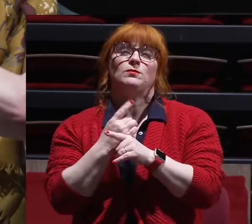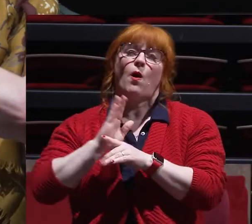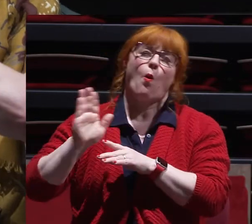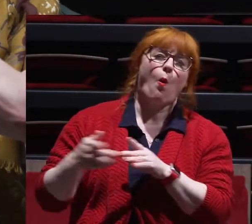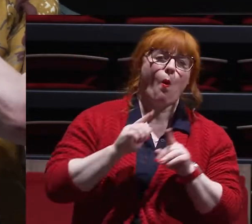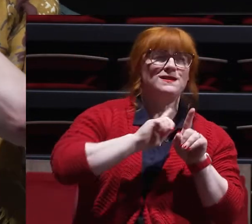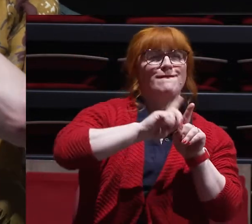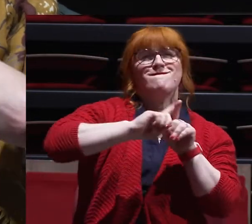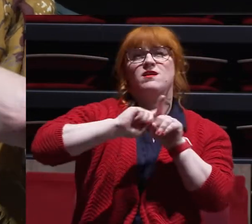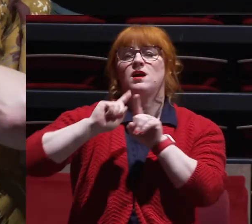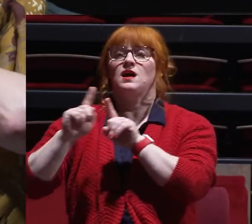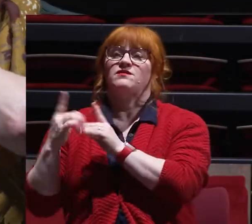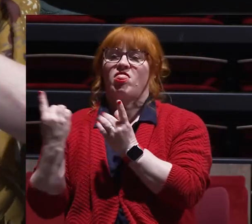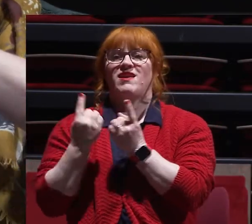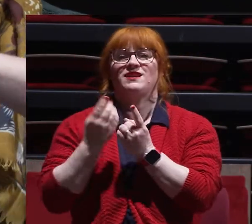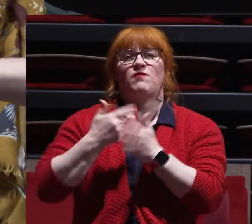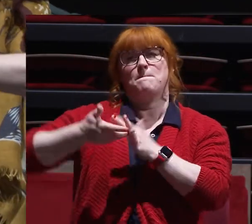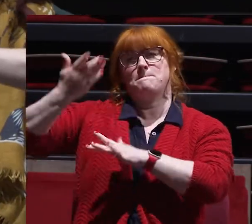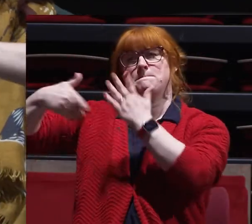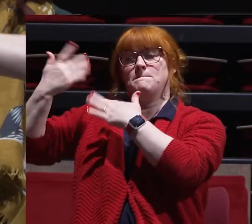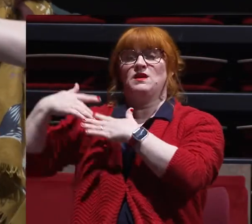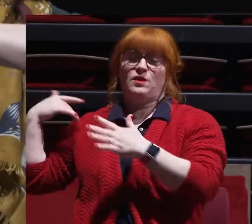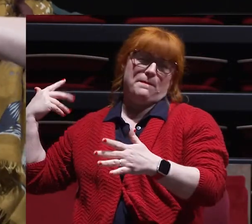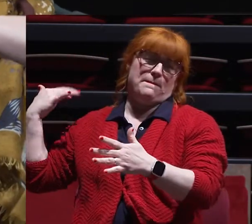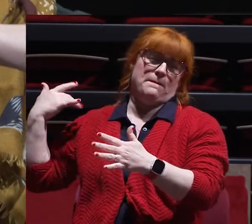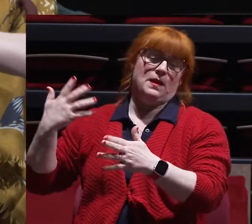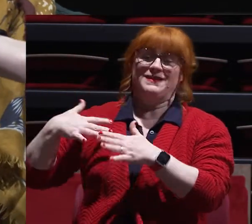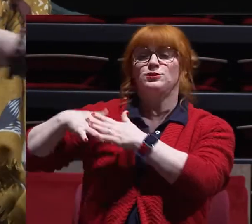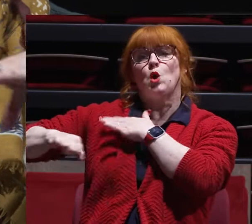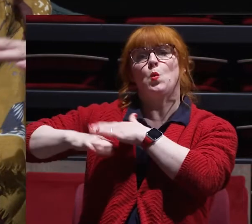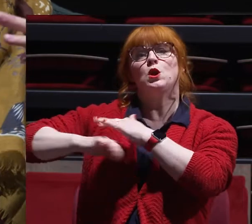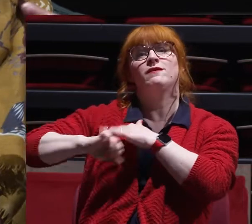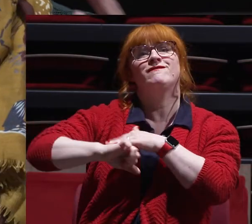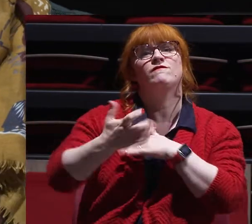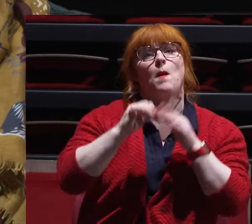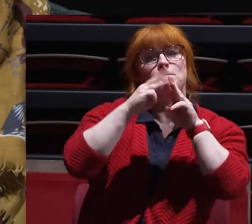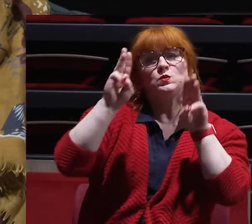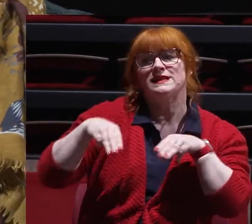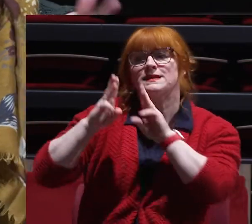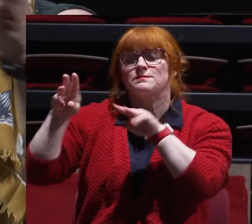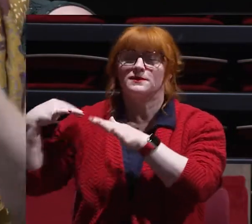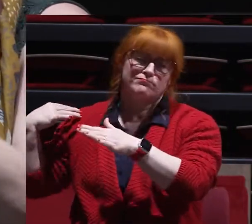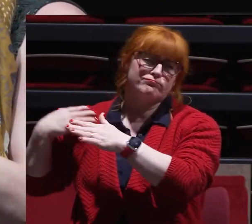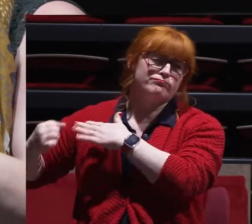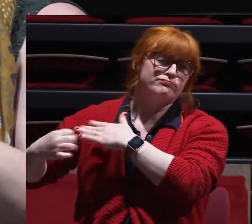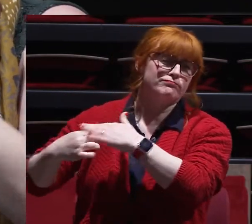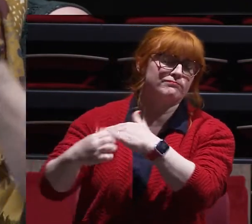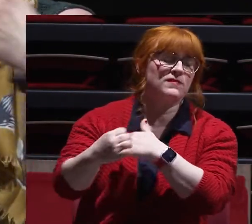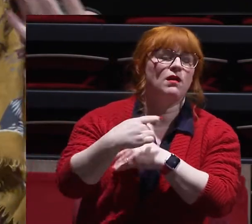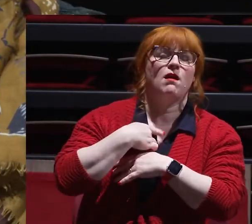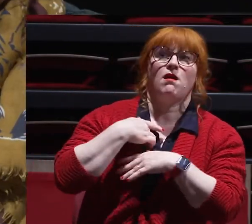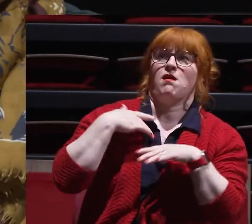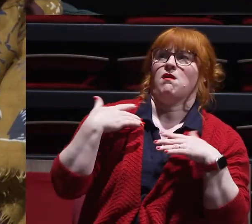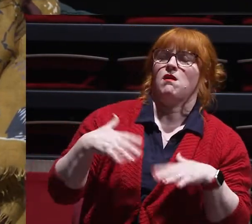slideshow of all the pieces of antiquity that had been stolen from the museum, some that had been returned, some that had